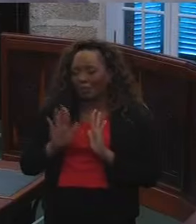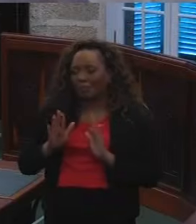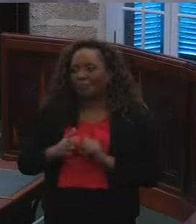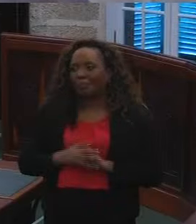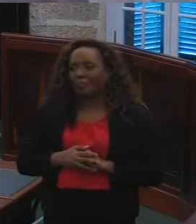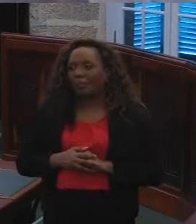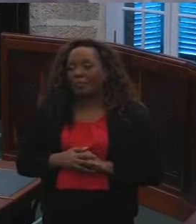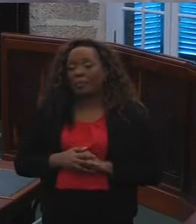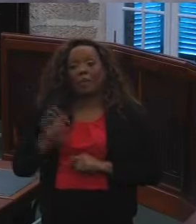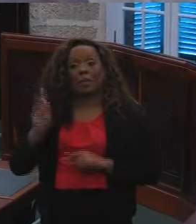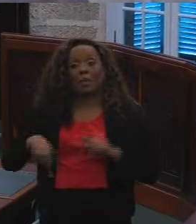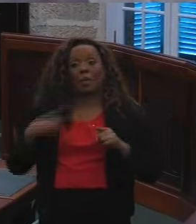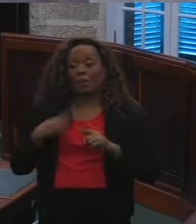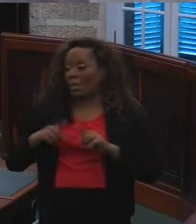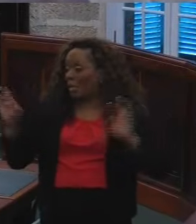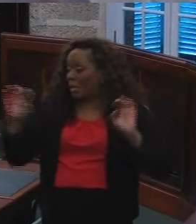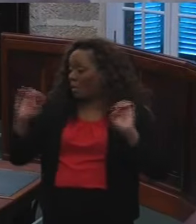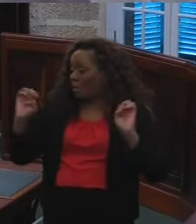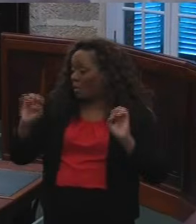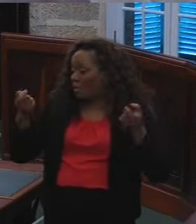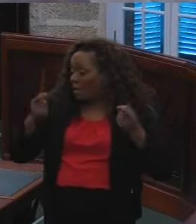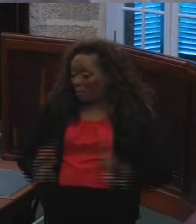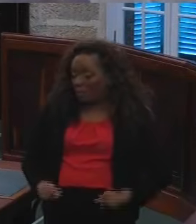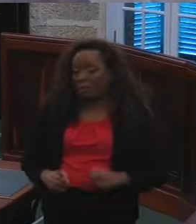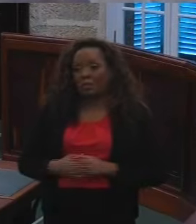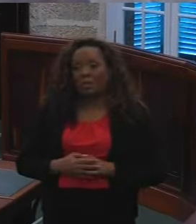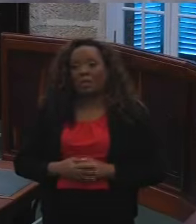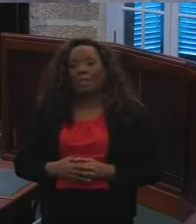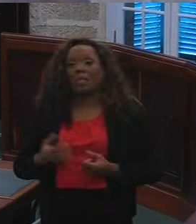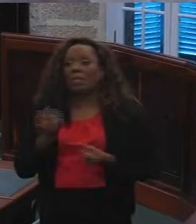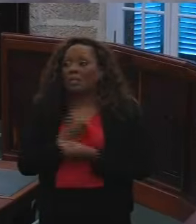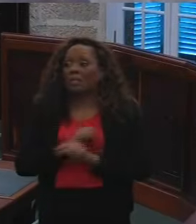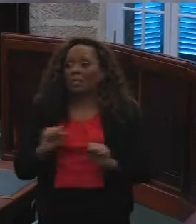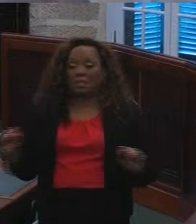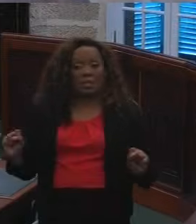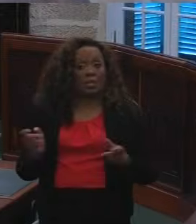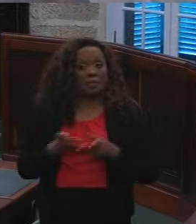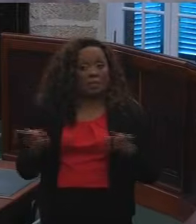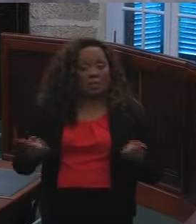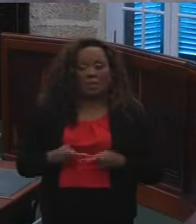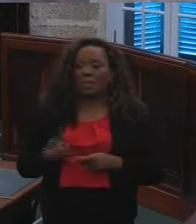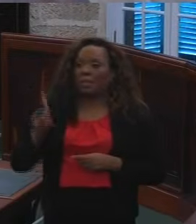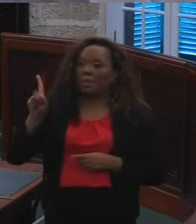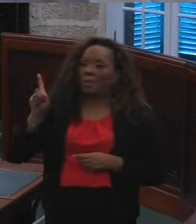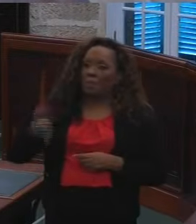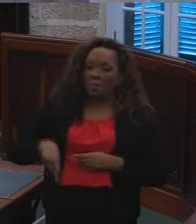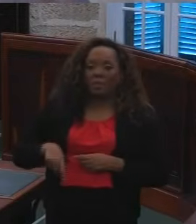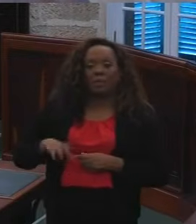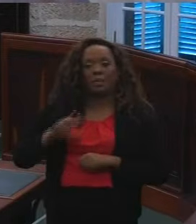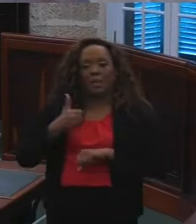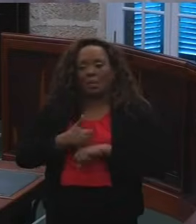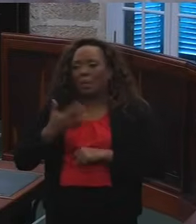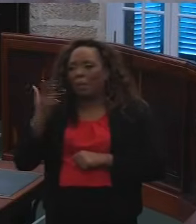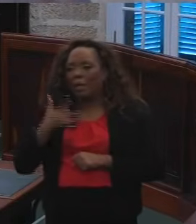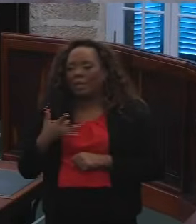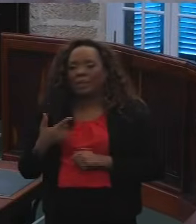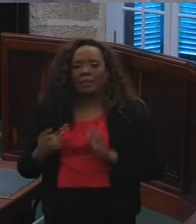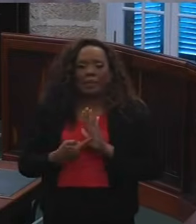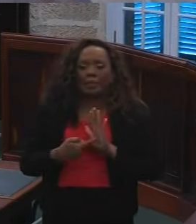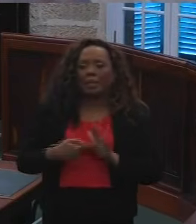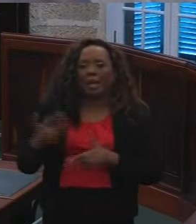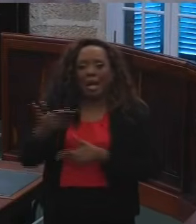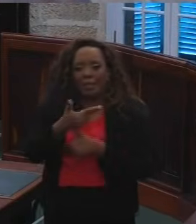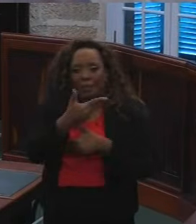of emergencies, safe spaces may have to be created because of hurricanes, natural disasters,